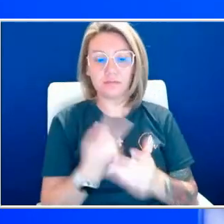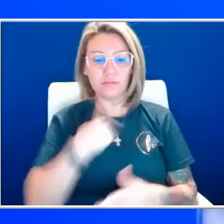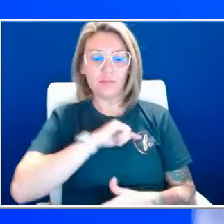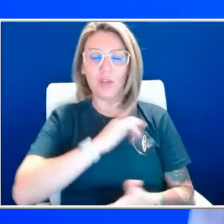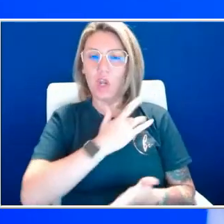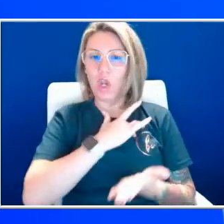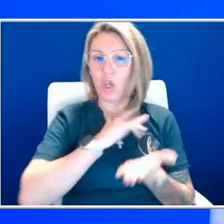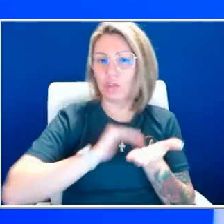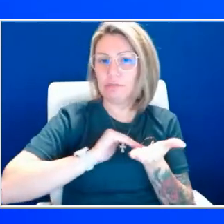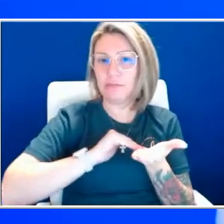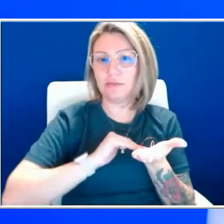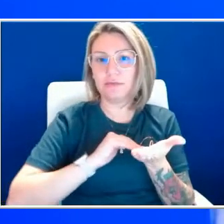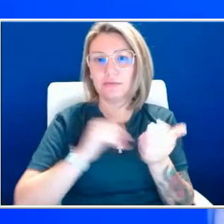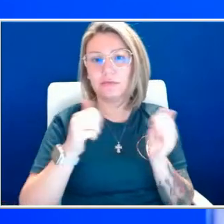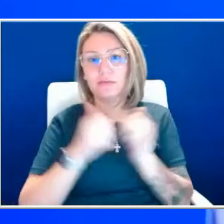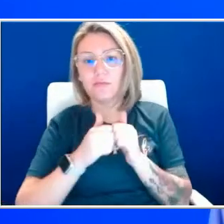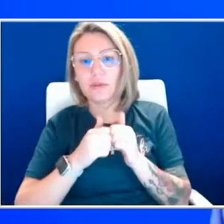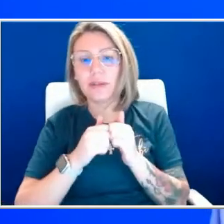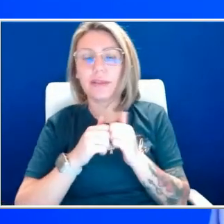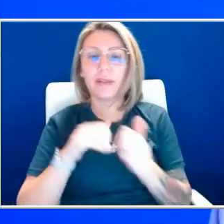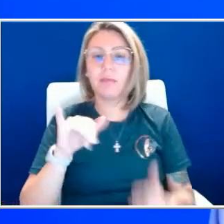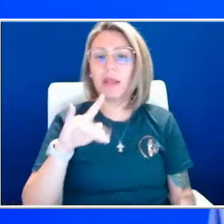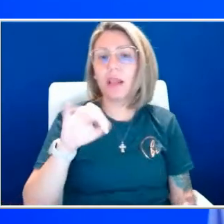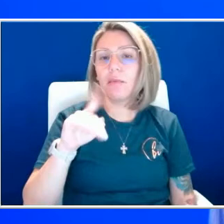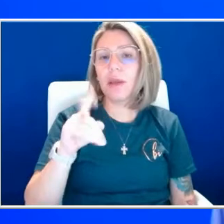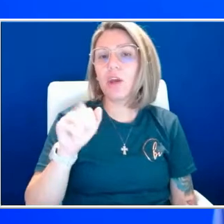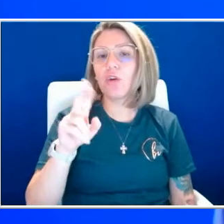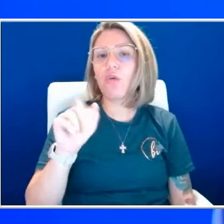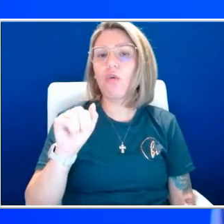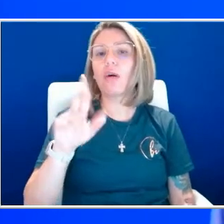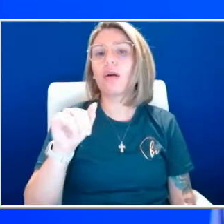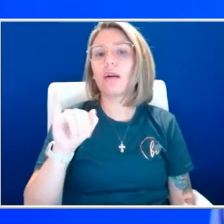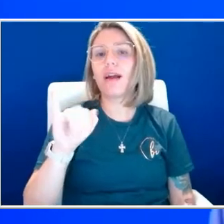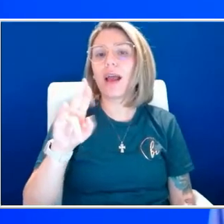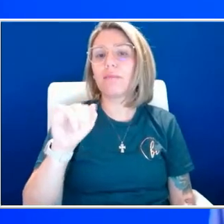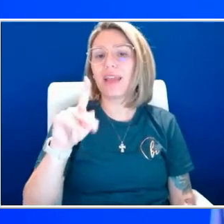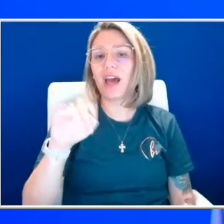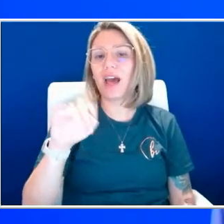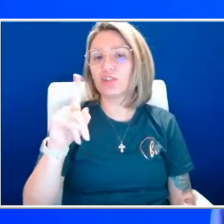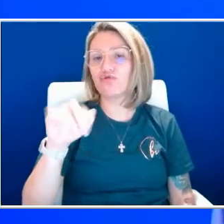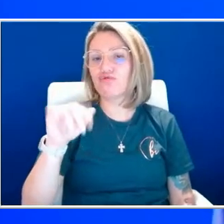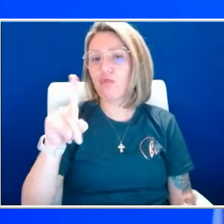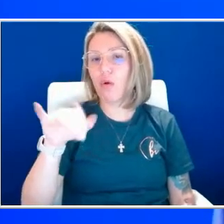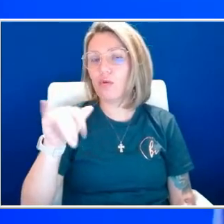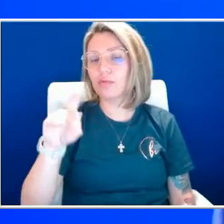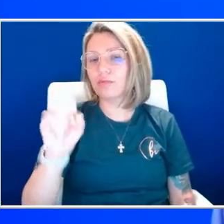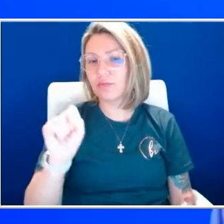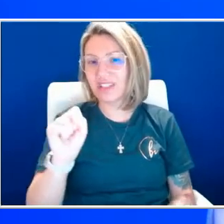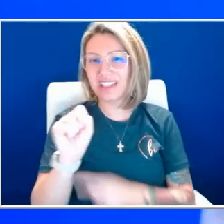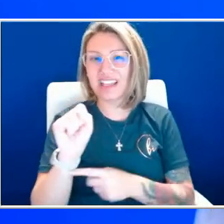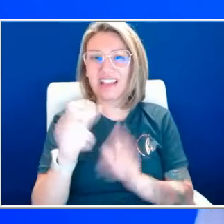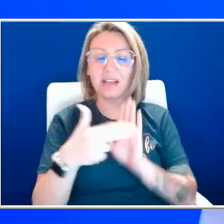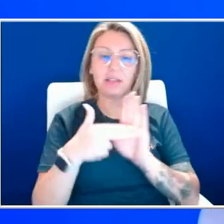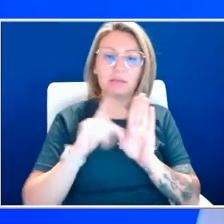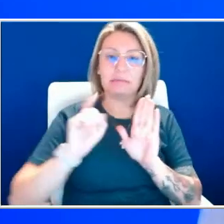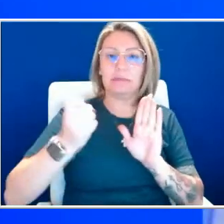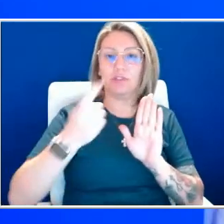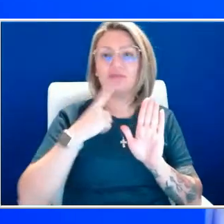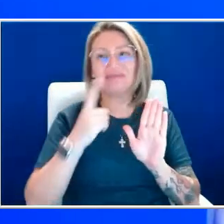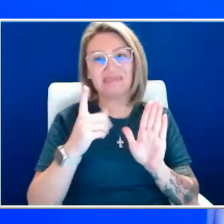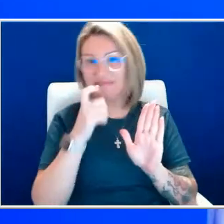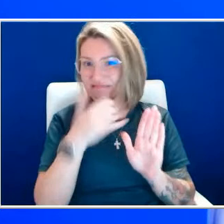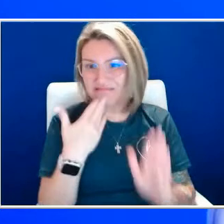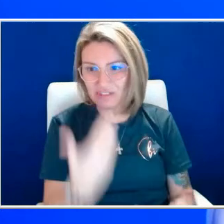on either dobutamine or milrinone, which we call IV inotropes, prognosis is pretty poor. And if you look at even statistically,